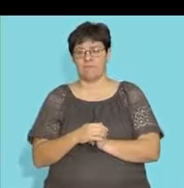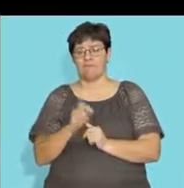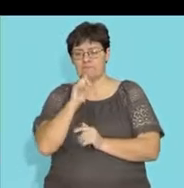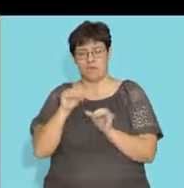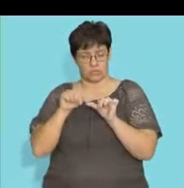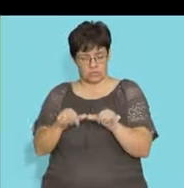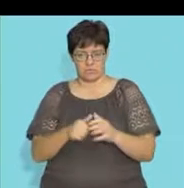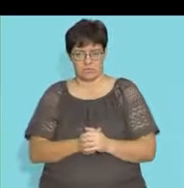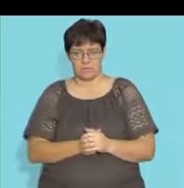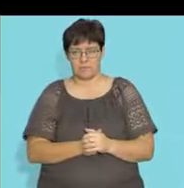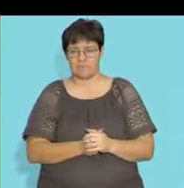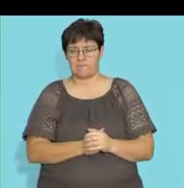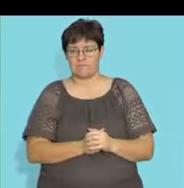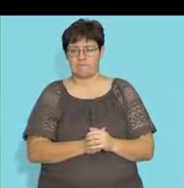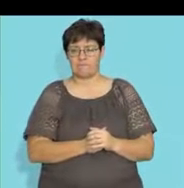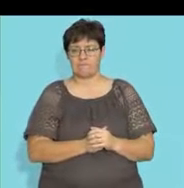let's go on.